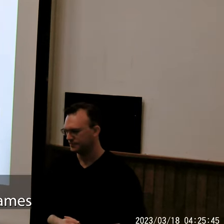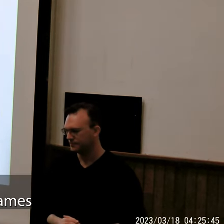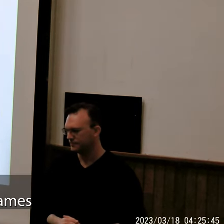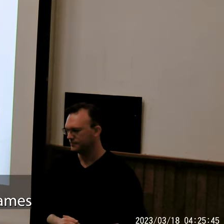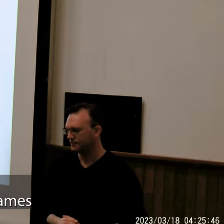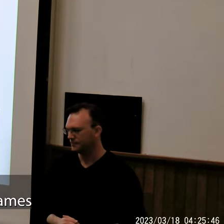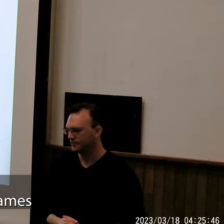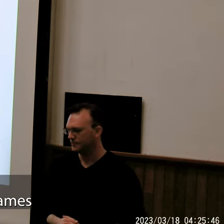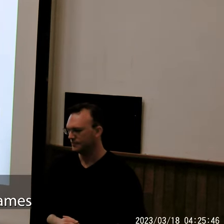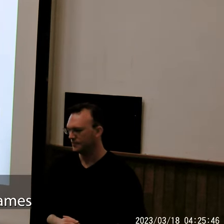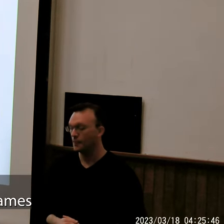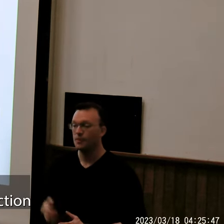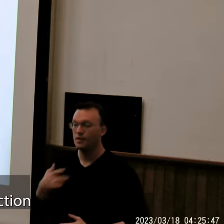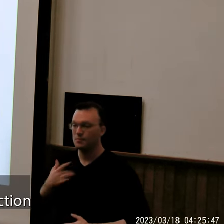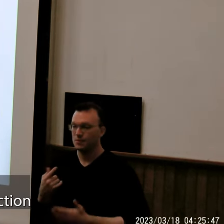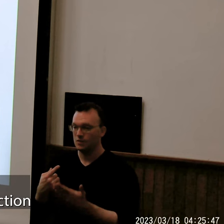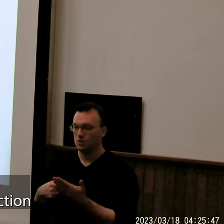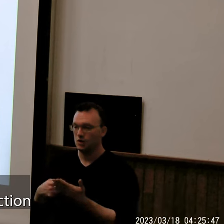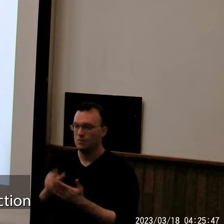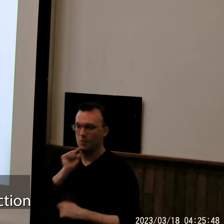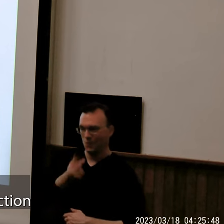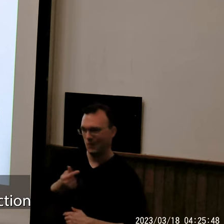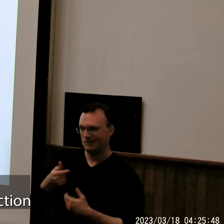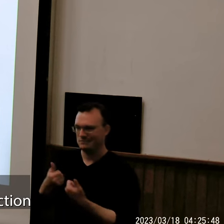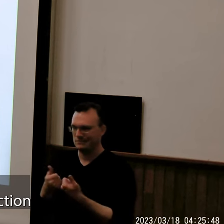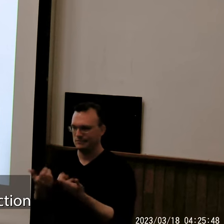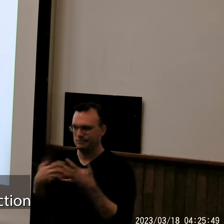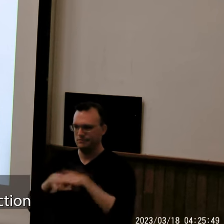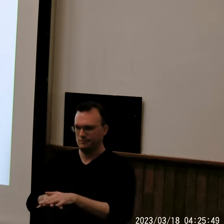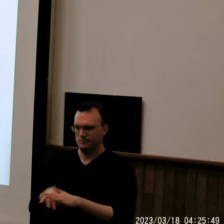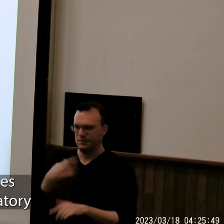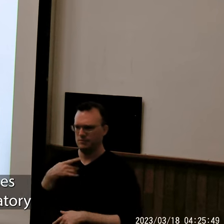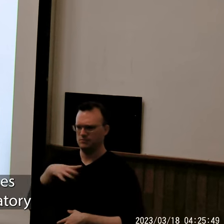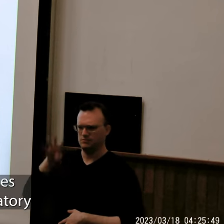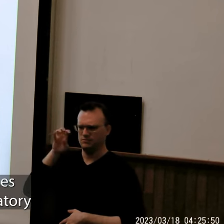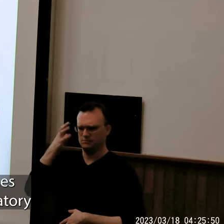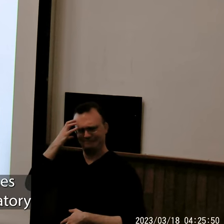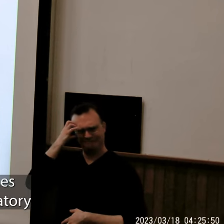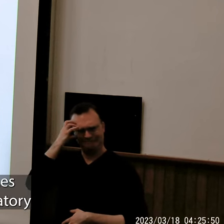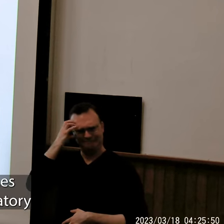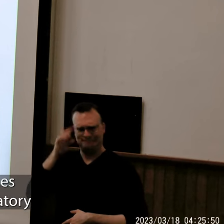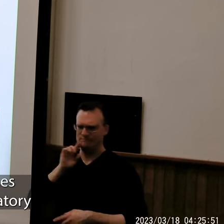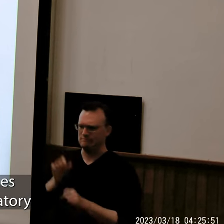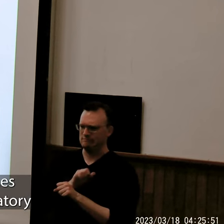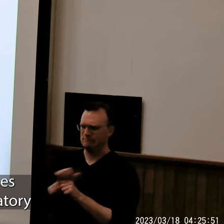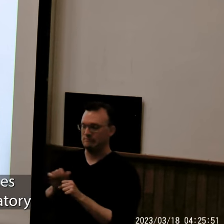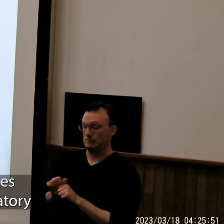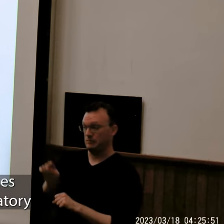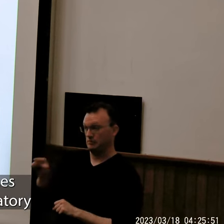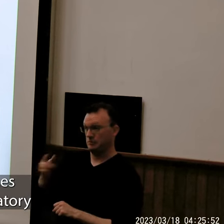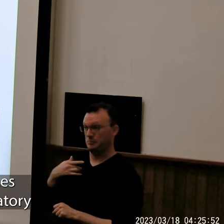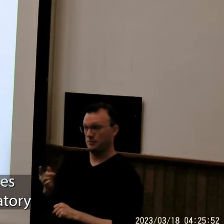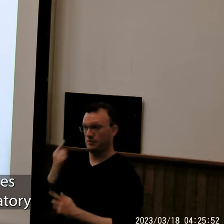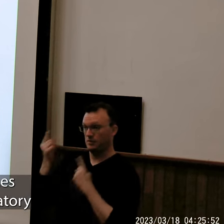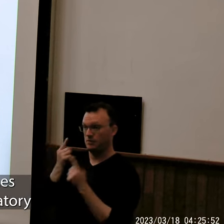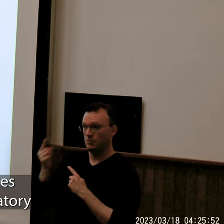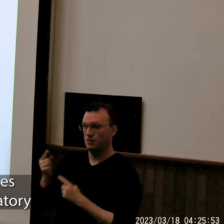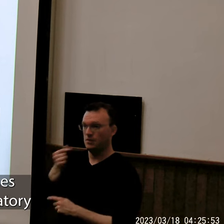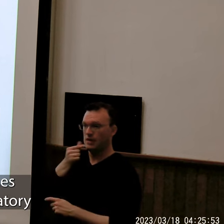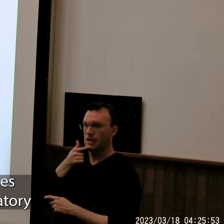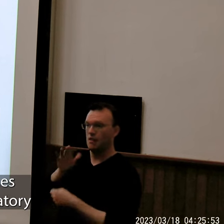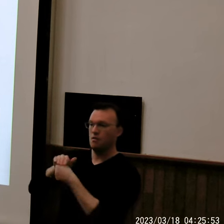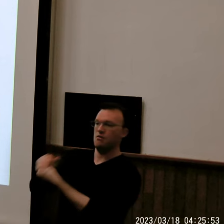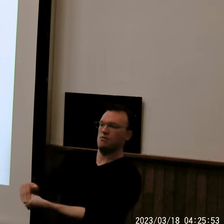So often when I talk about queerness and games together, people are surprised at this intersection, because they think of video games as being homophobic